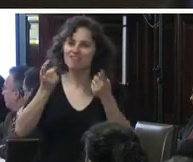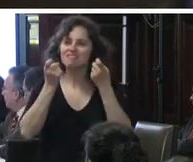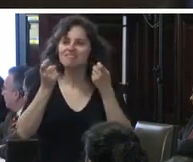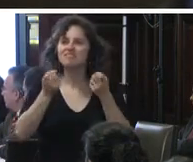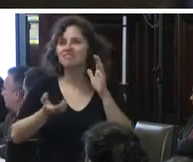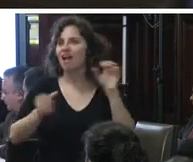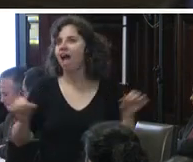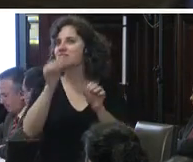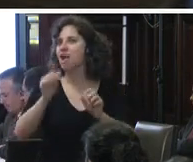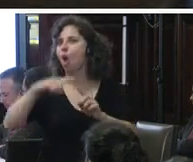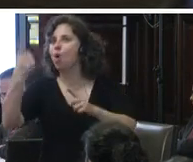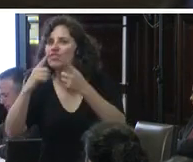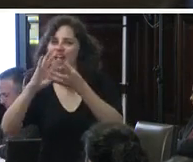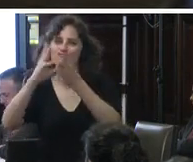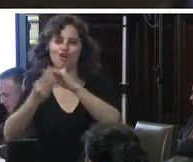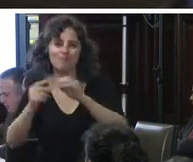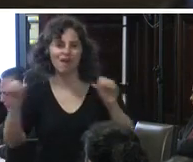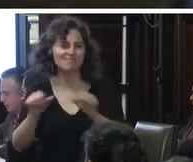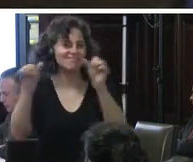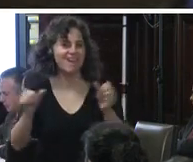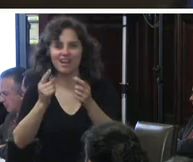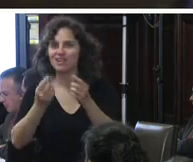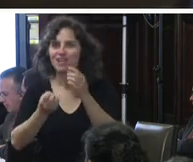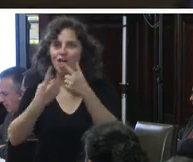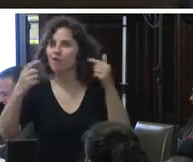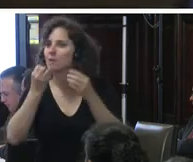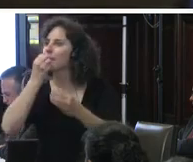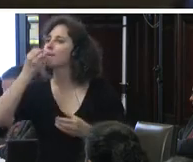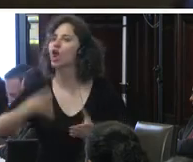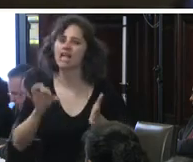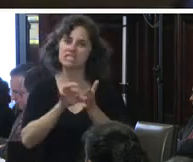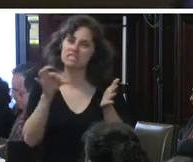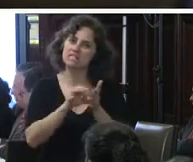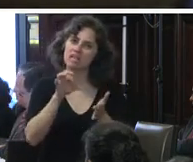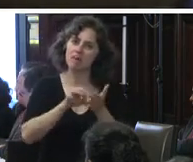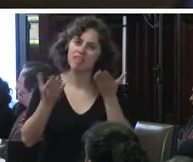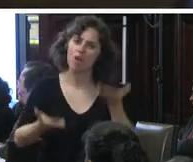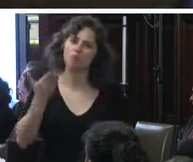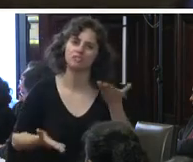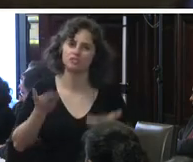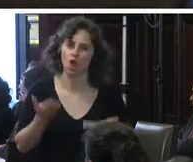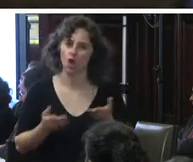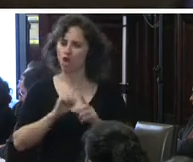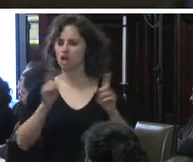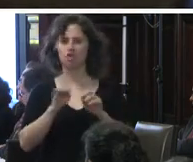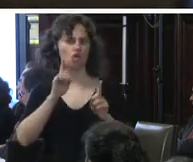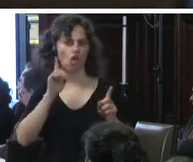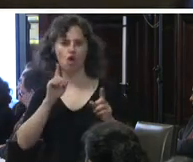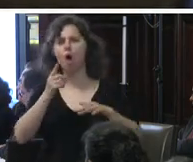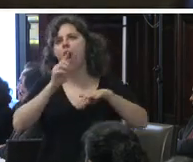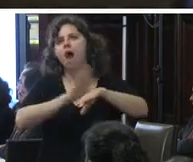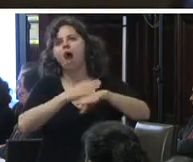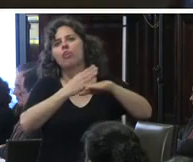the trials of people, rather than taking too long a time to complete